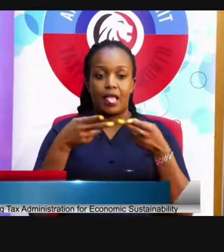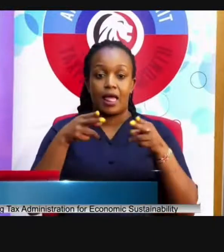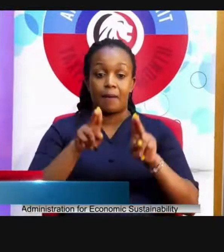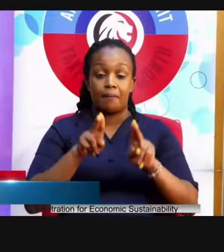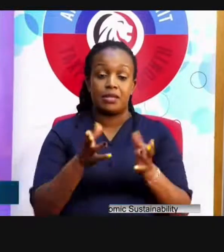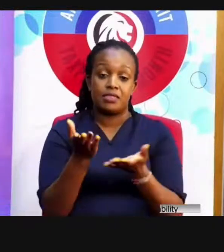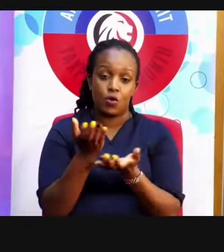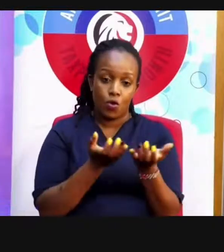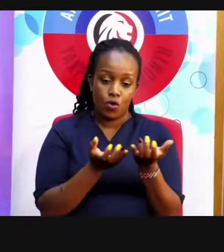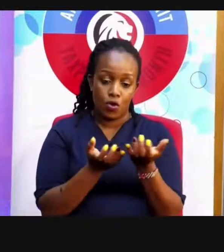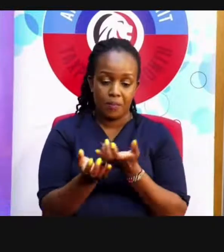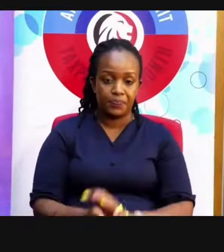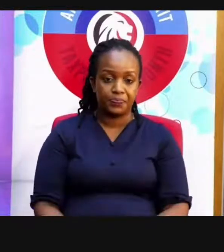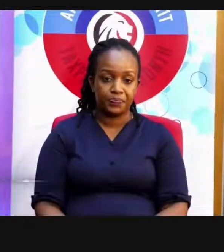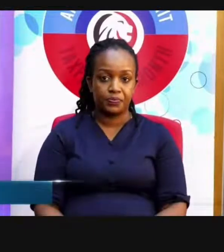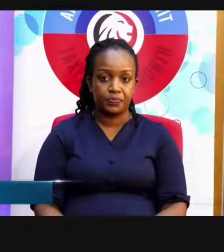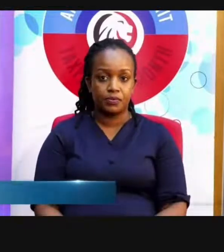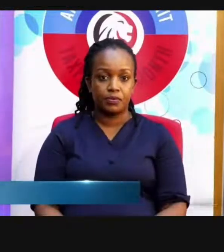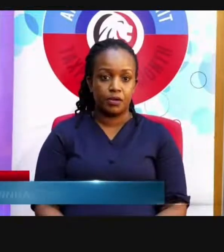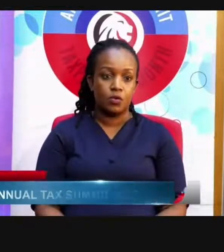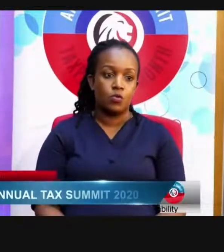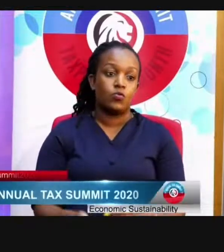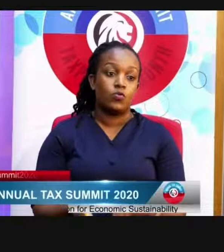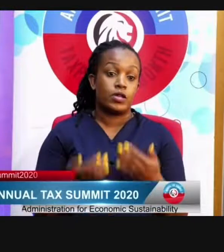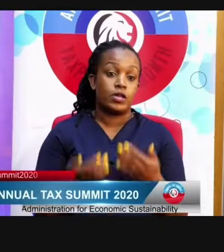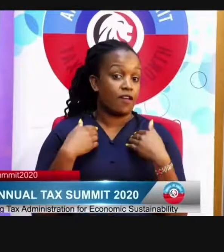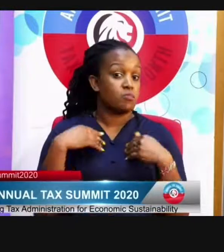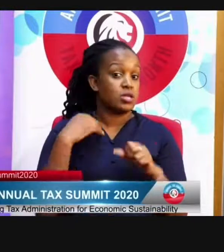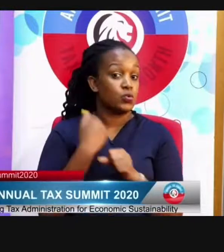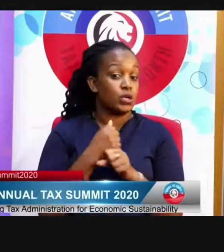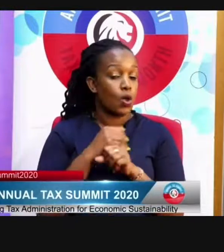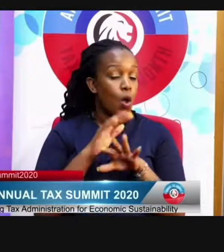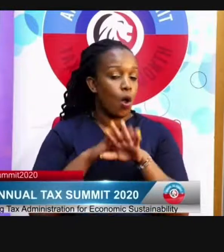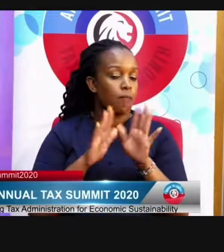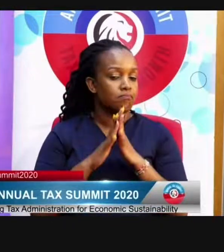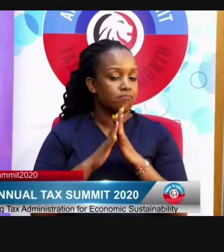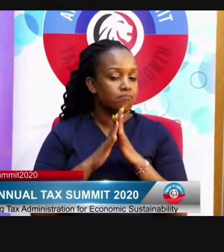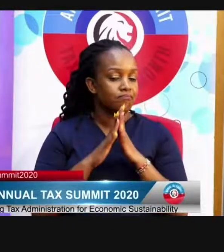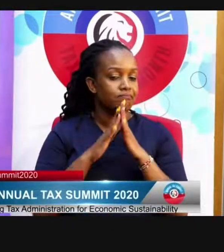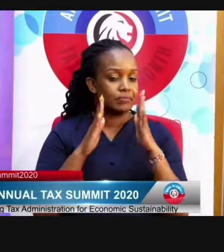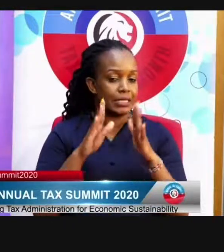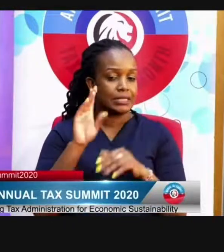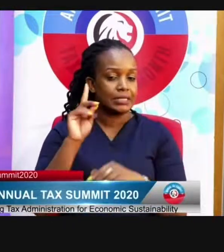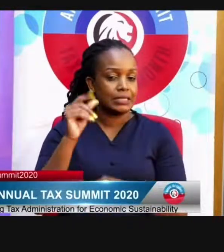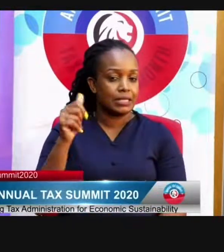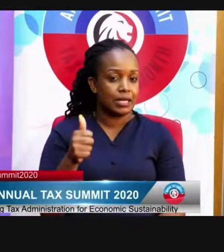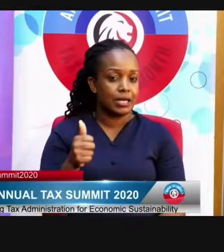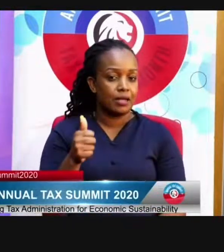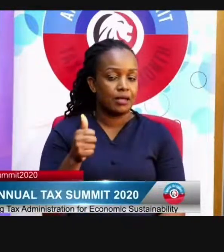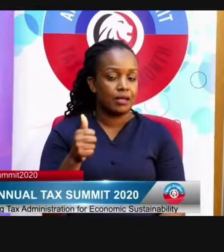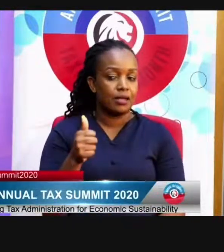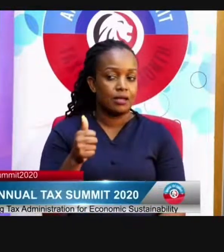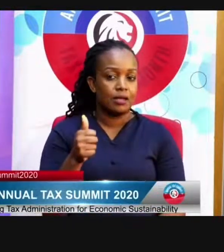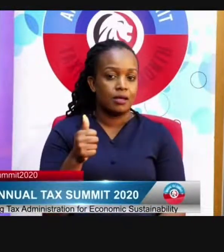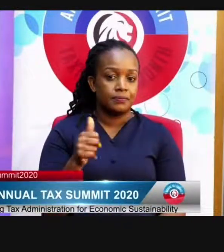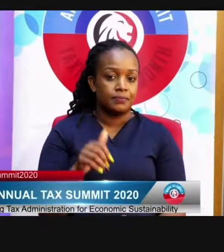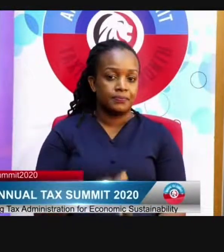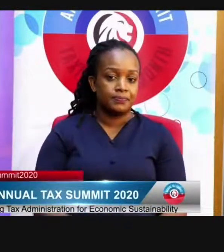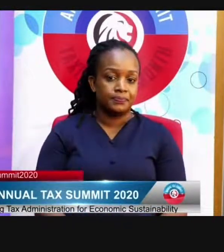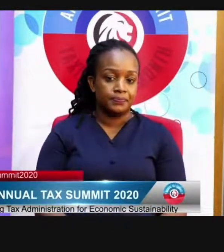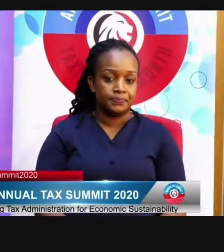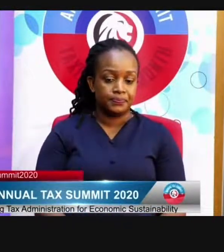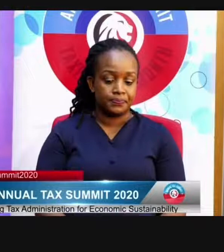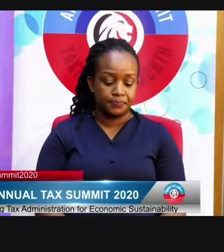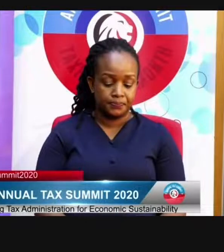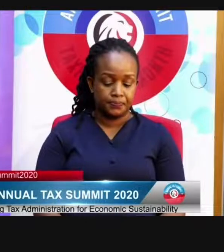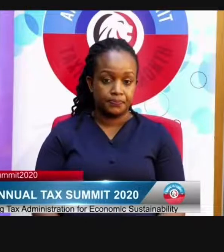doing around big data, around really increasing the use of third-party data. We also want to look at